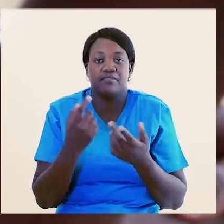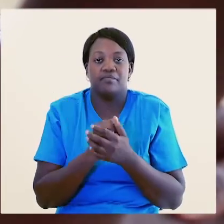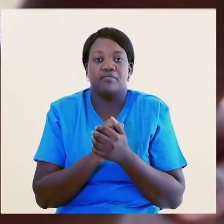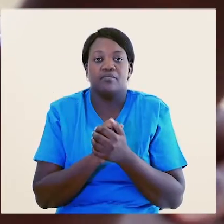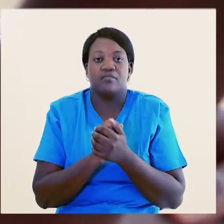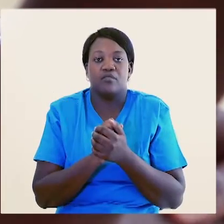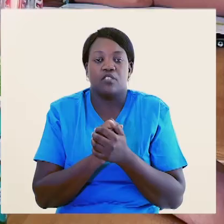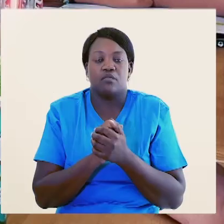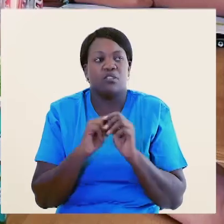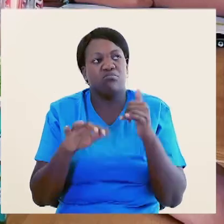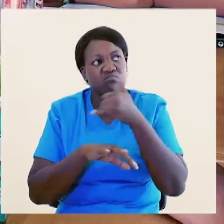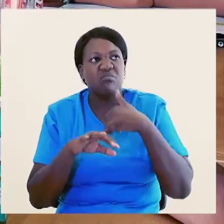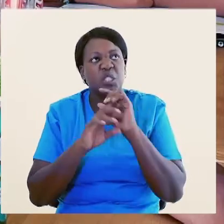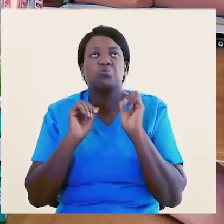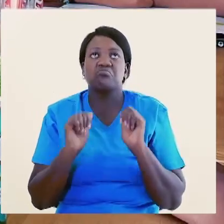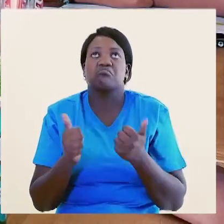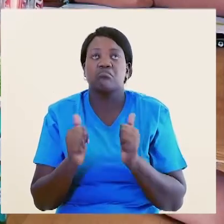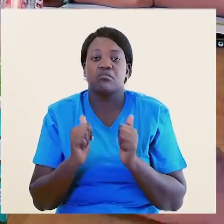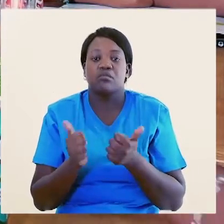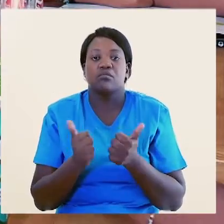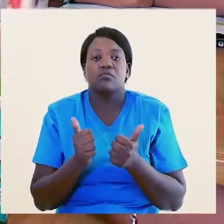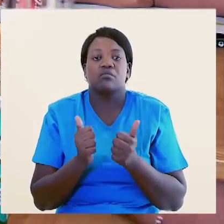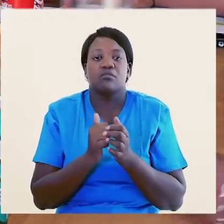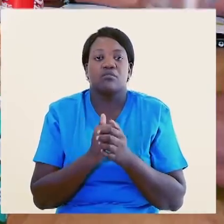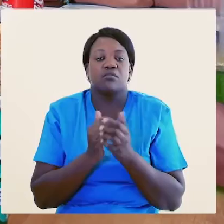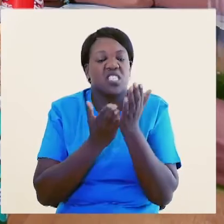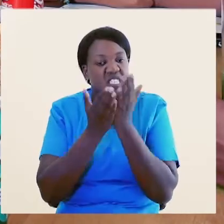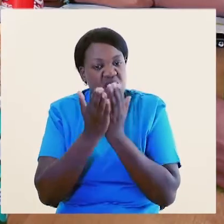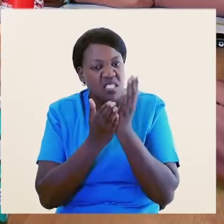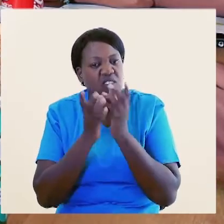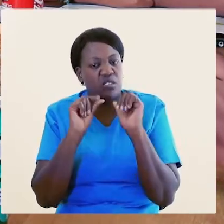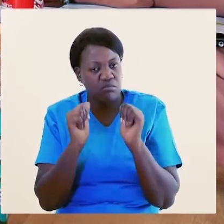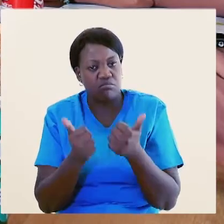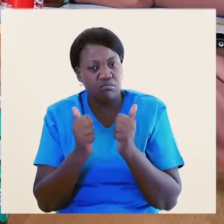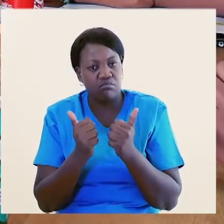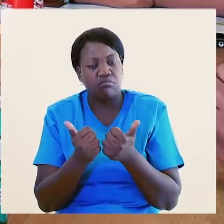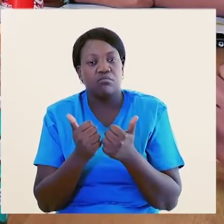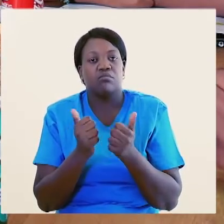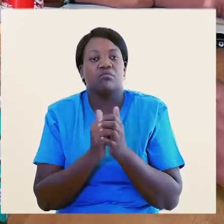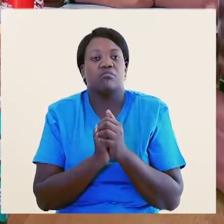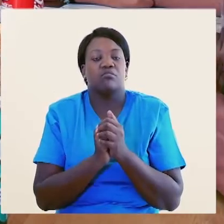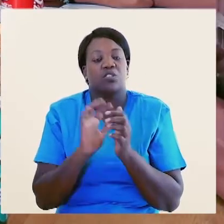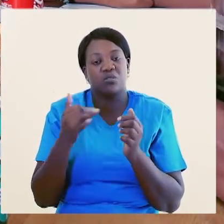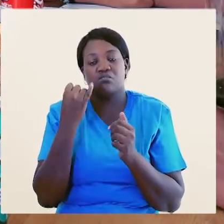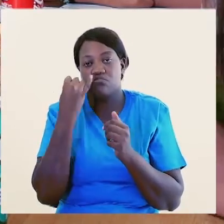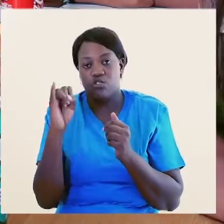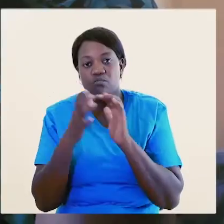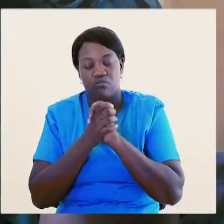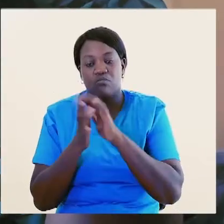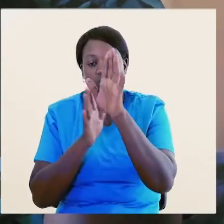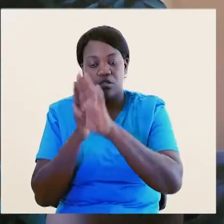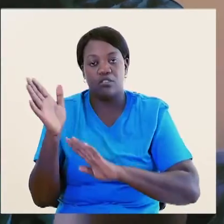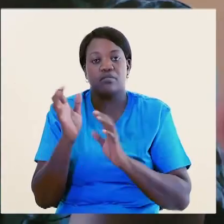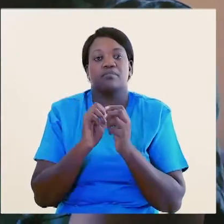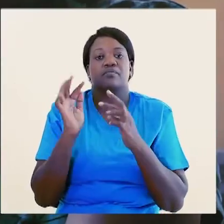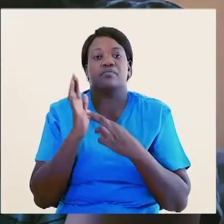The atmosphere is awesome. And the drinks are really good, actually. Mm. The service is really good. I'd advise anyone to come. Louisa, hurry up. What do